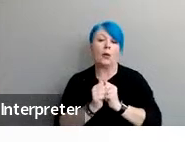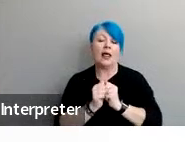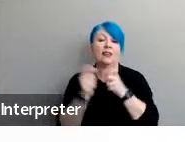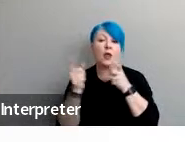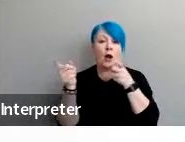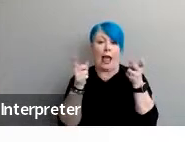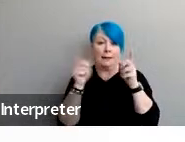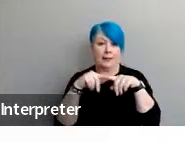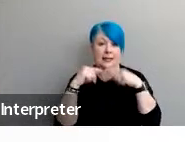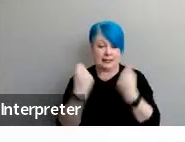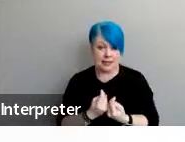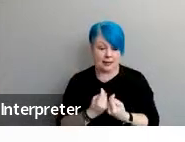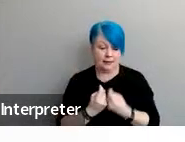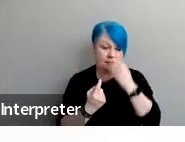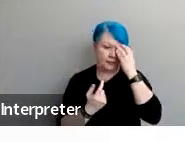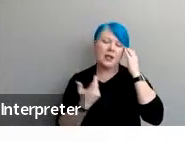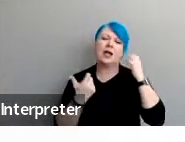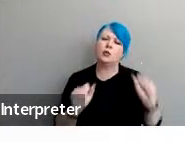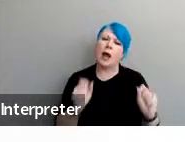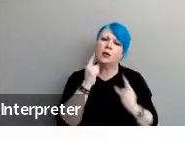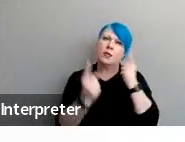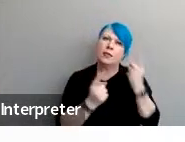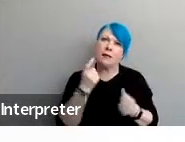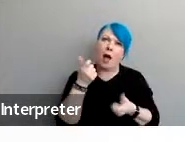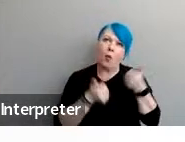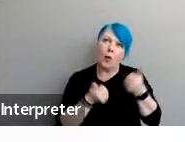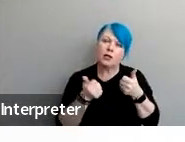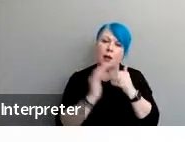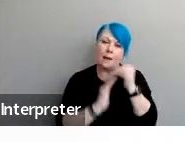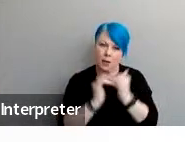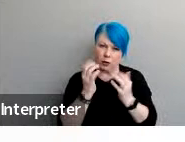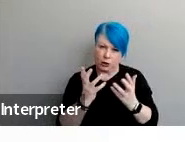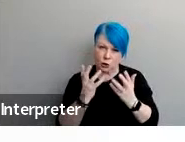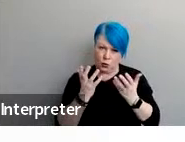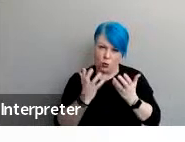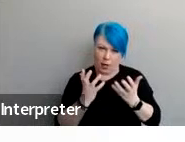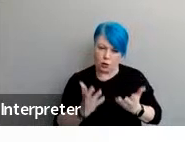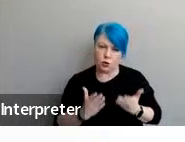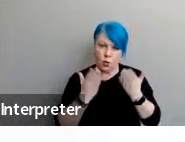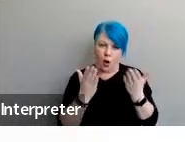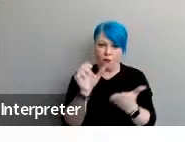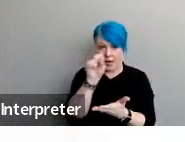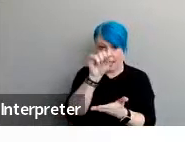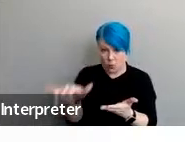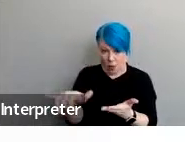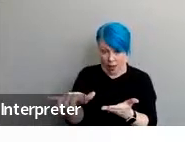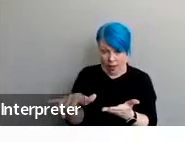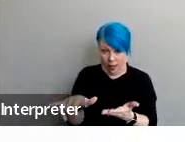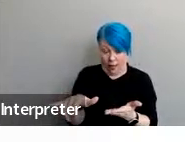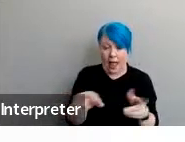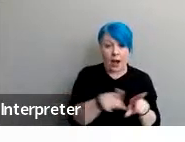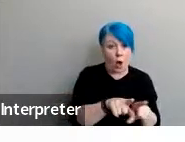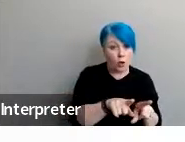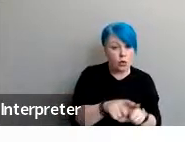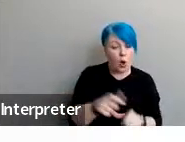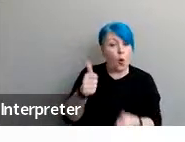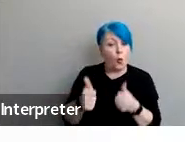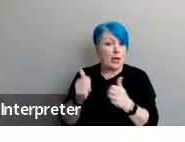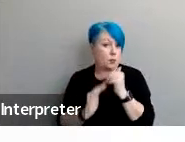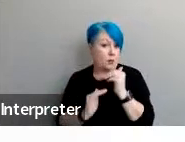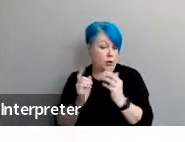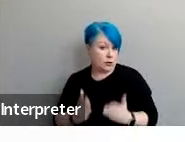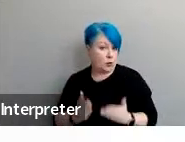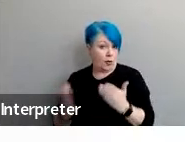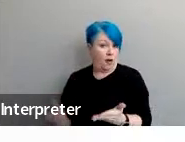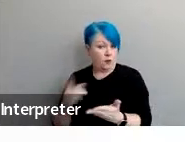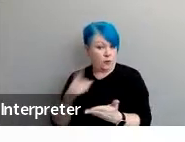strategically trying to think of what buildings are we going to offer extended school year in, as well as what buildings are we going to offer the summer program in,